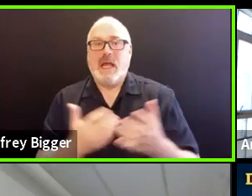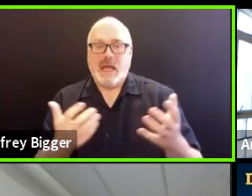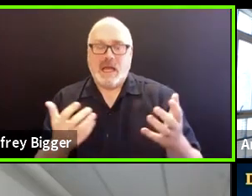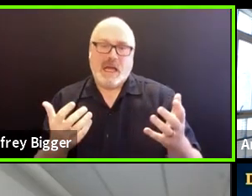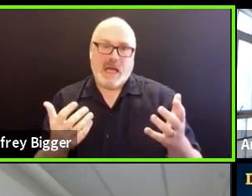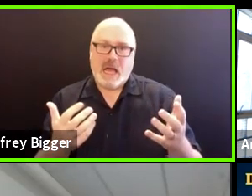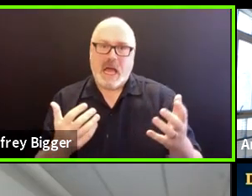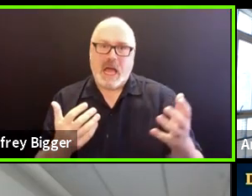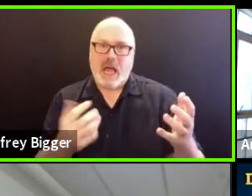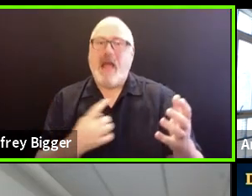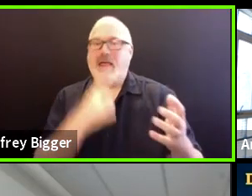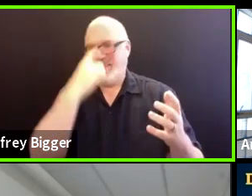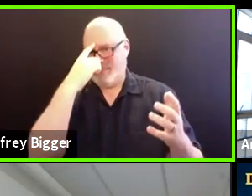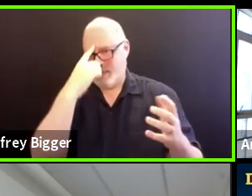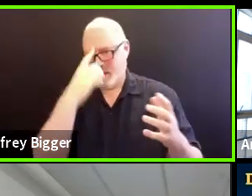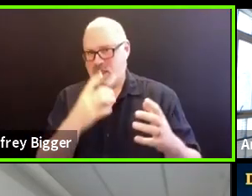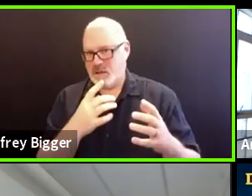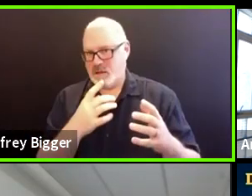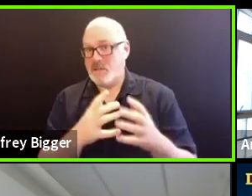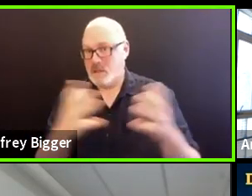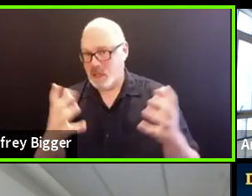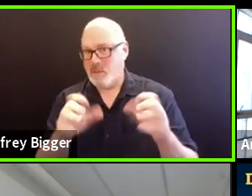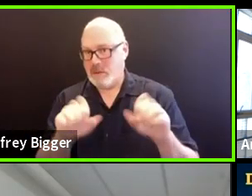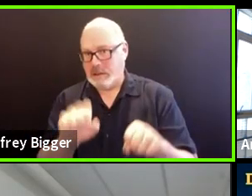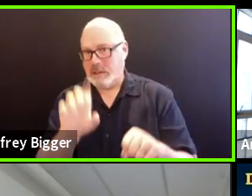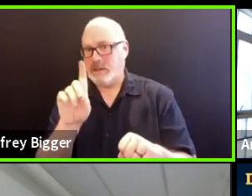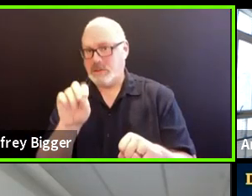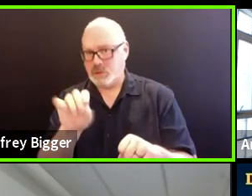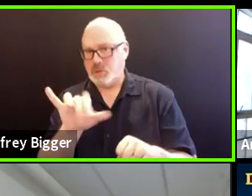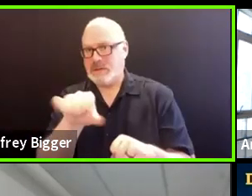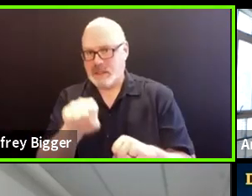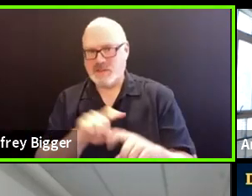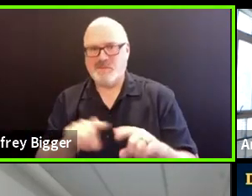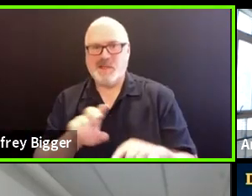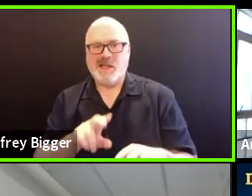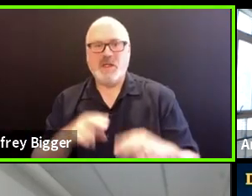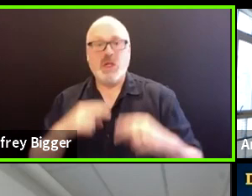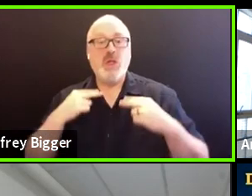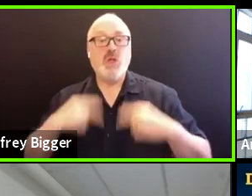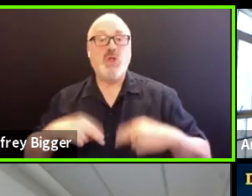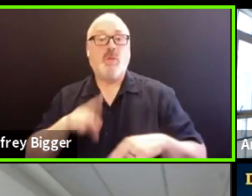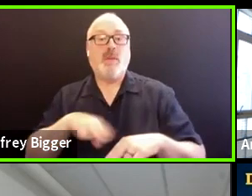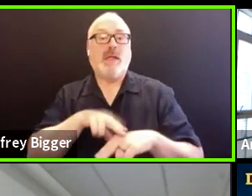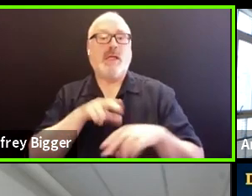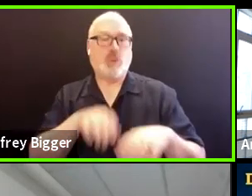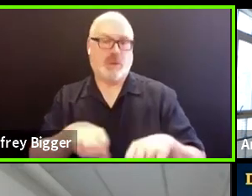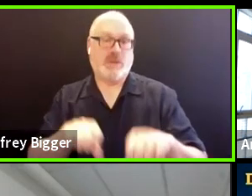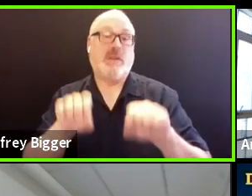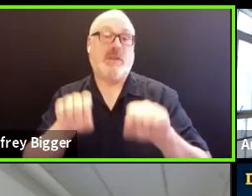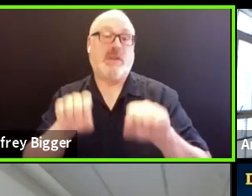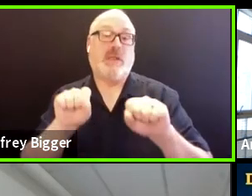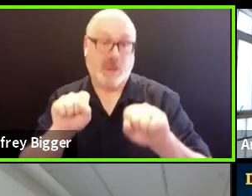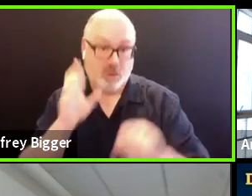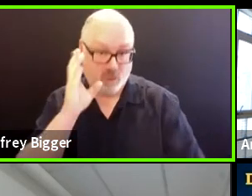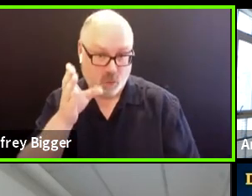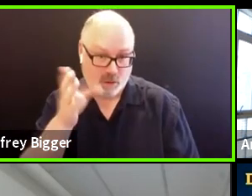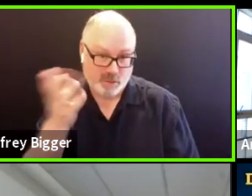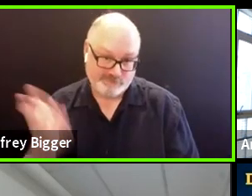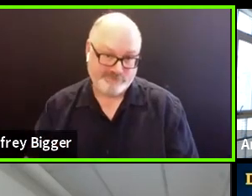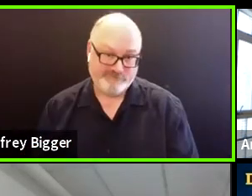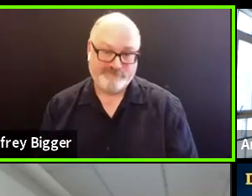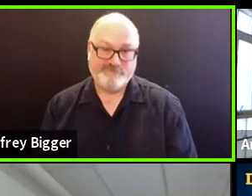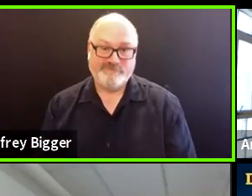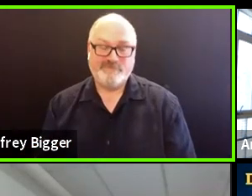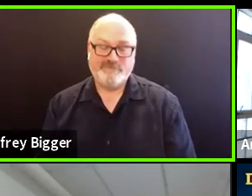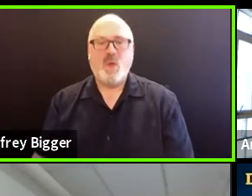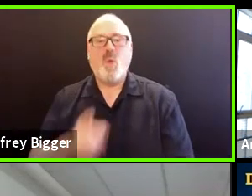I think there's a lot we can do, but you know, human nature also takes over at some point in time too. One of the